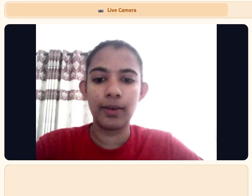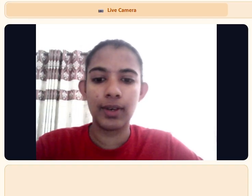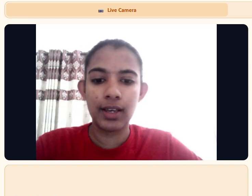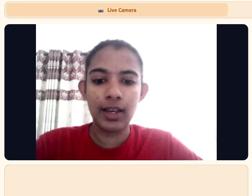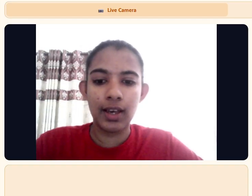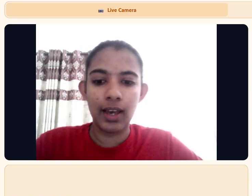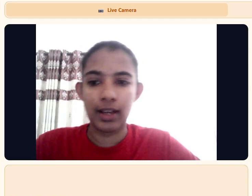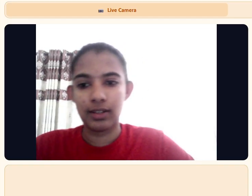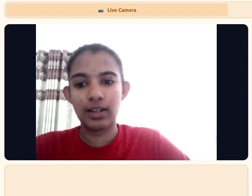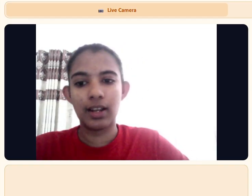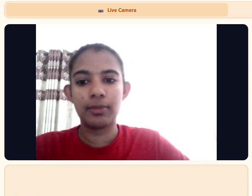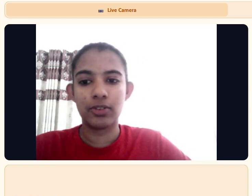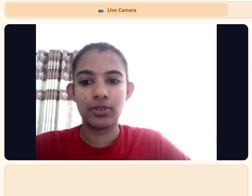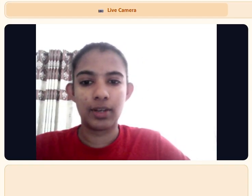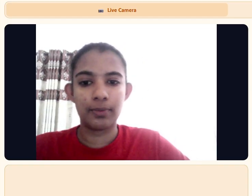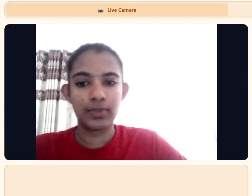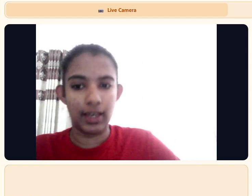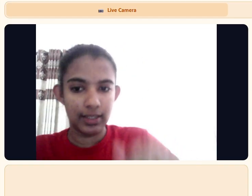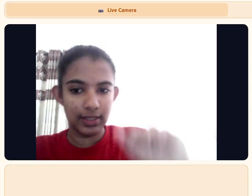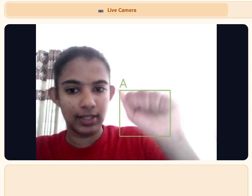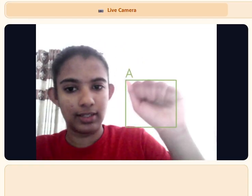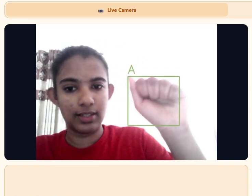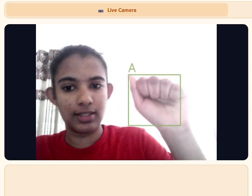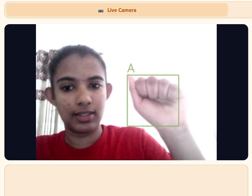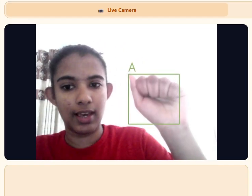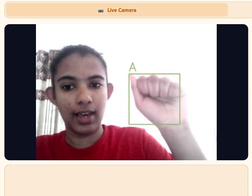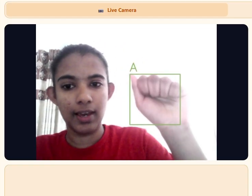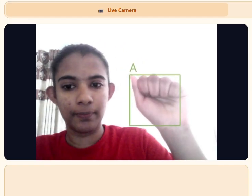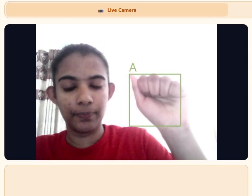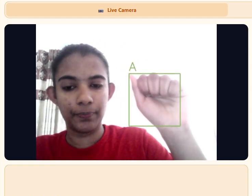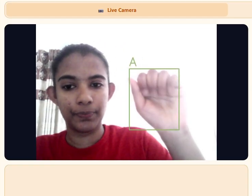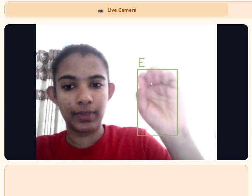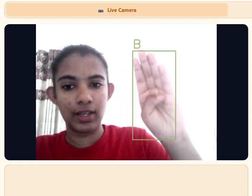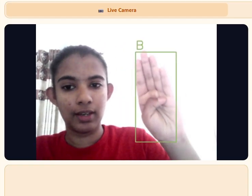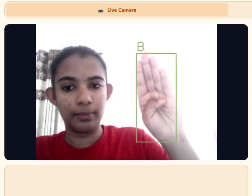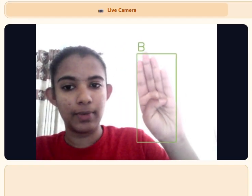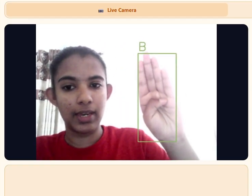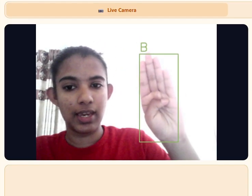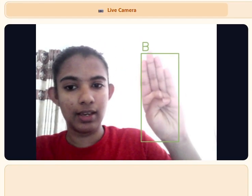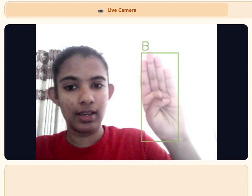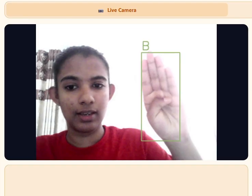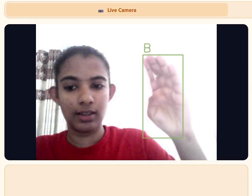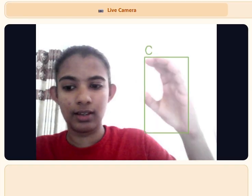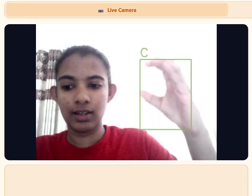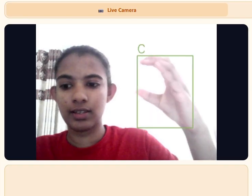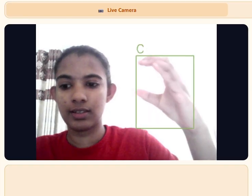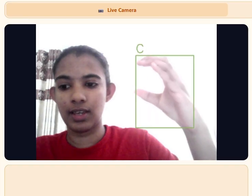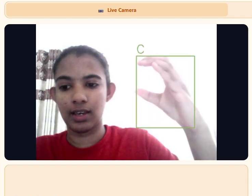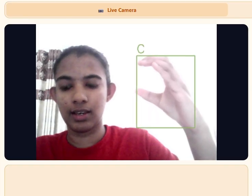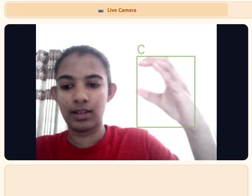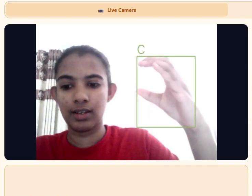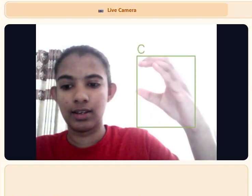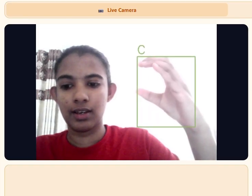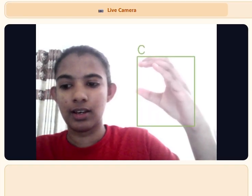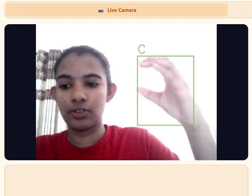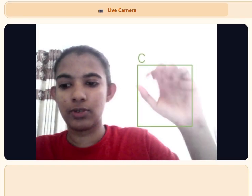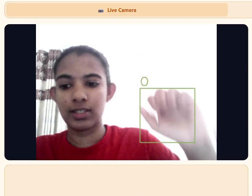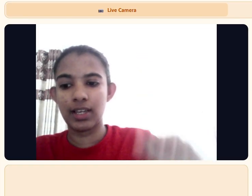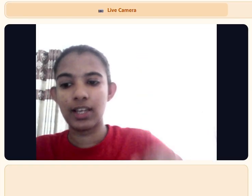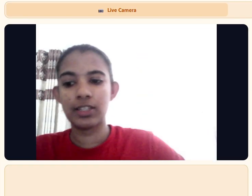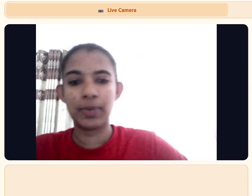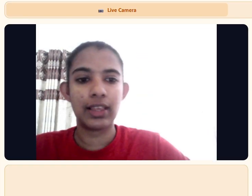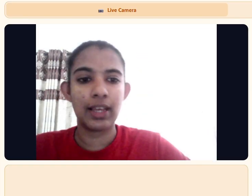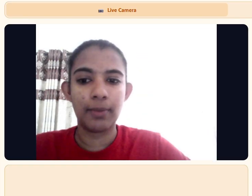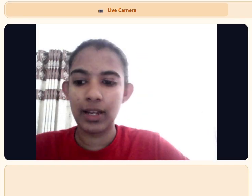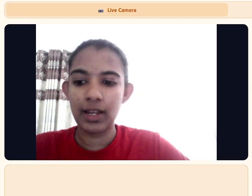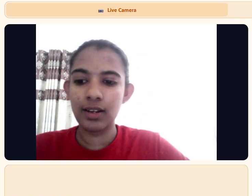Okay, and let me show you some signs. This is A, B, C. You can see